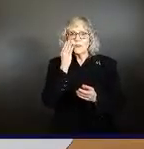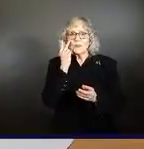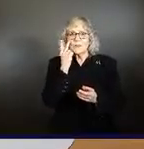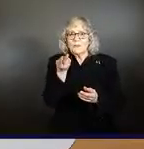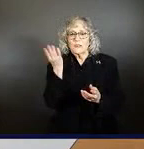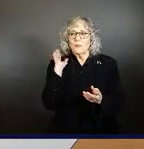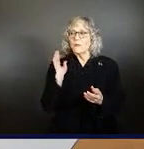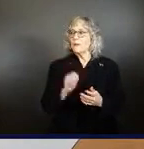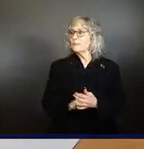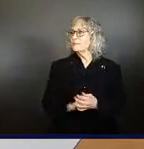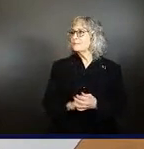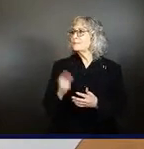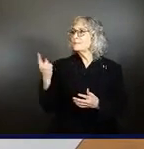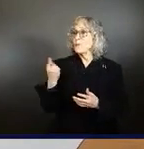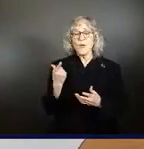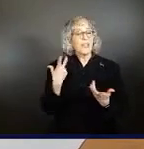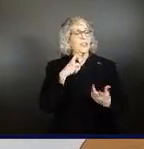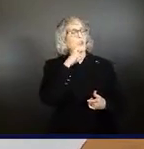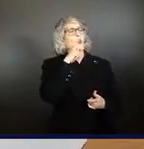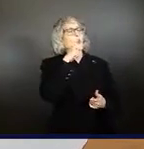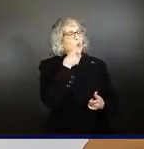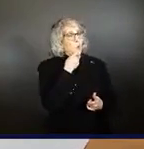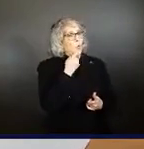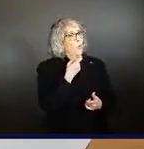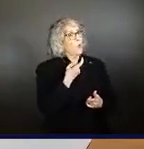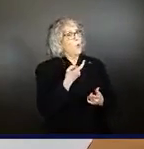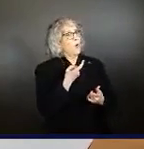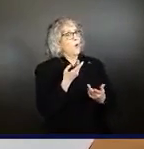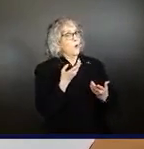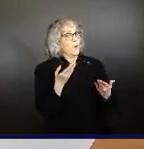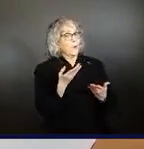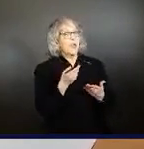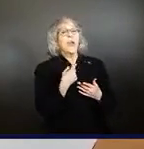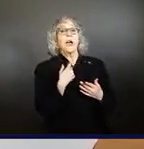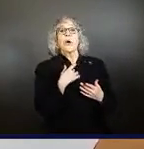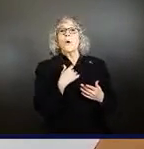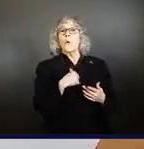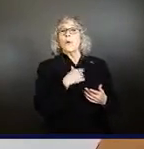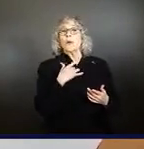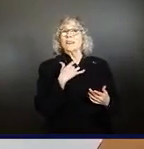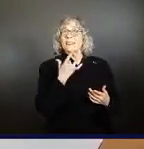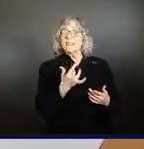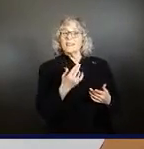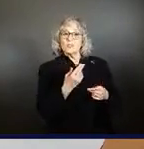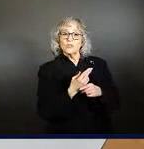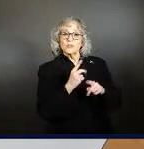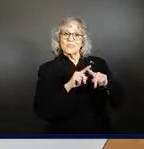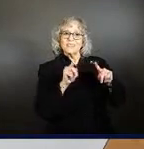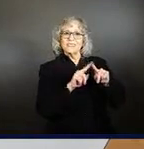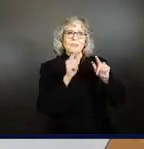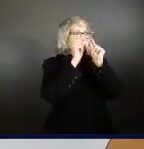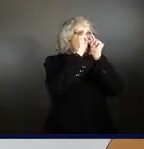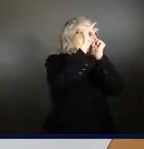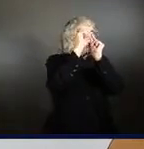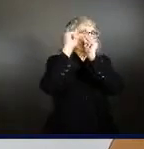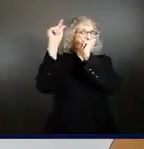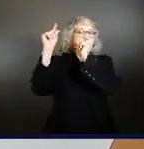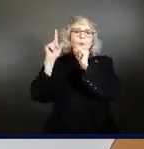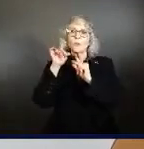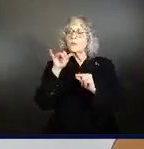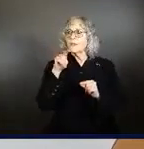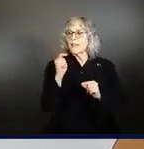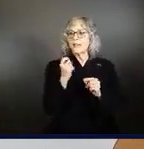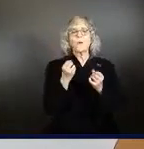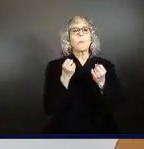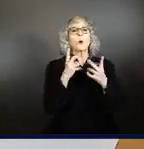thing that I think is really cool is how we tend to use different telescopes. We use data from